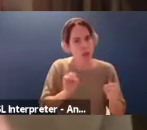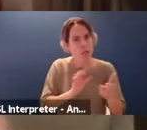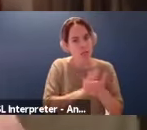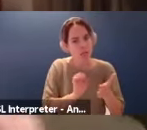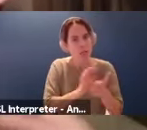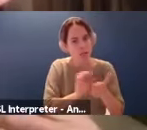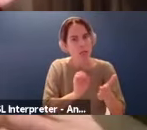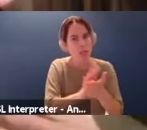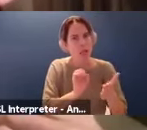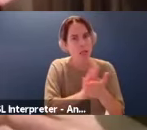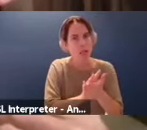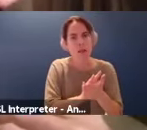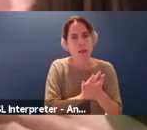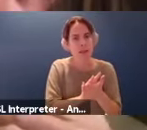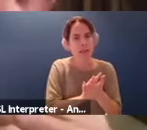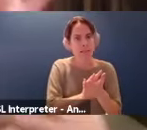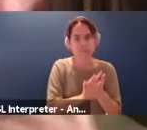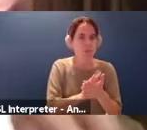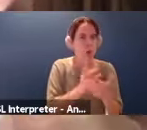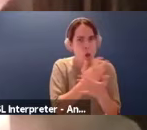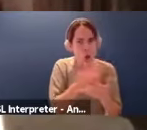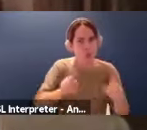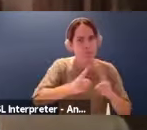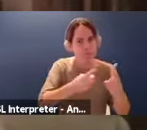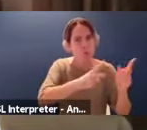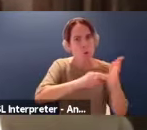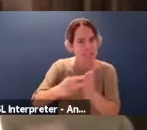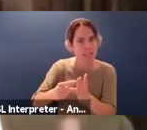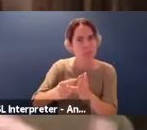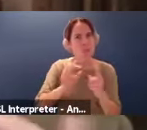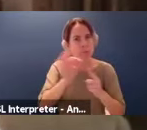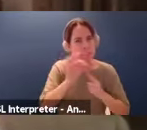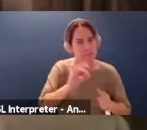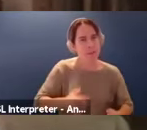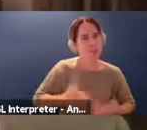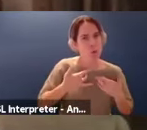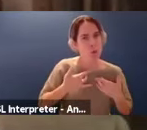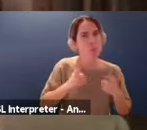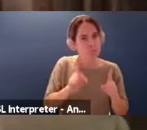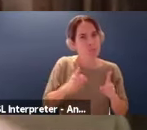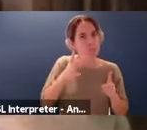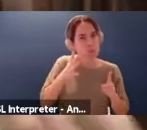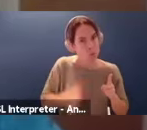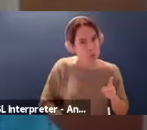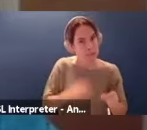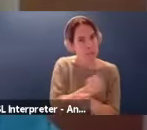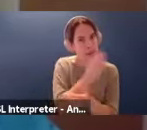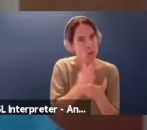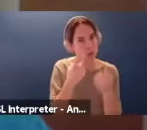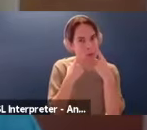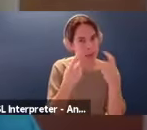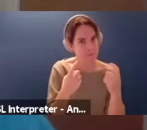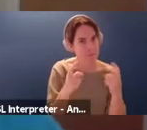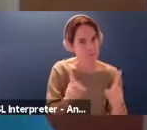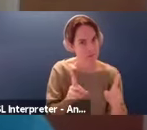recommending particular material you need to be very careful about what you're doing because of uh you don't always know